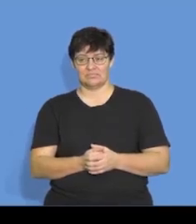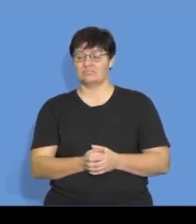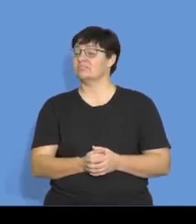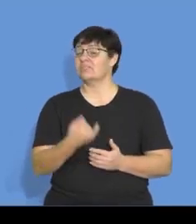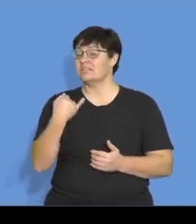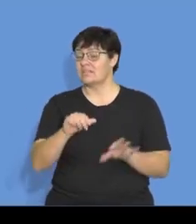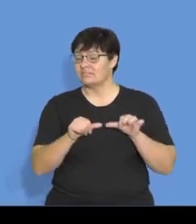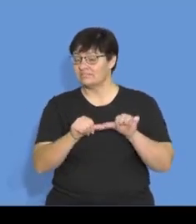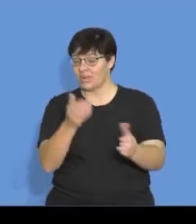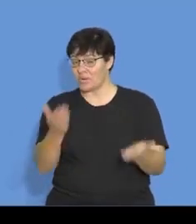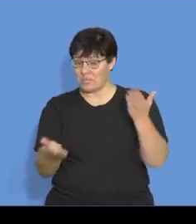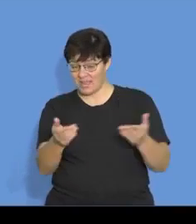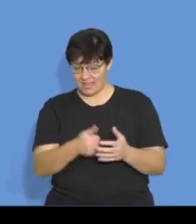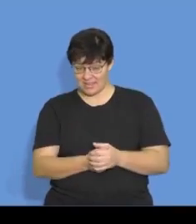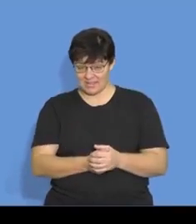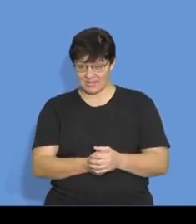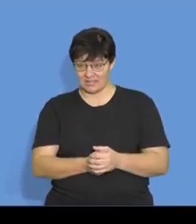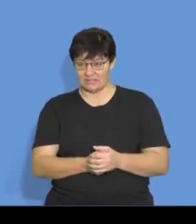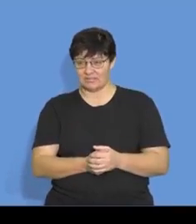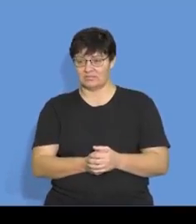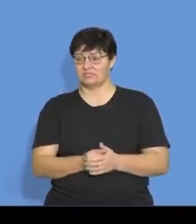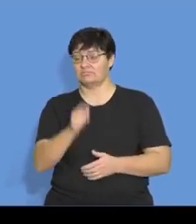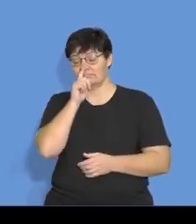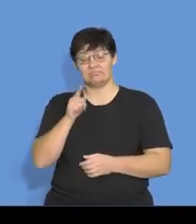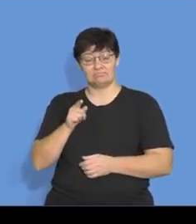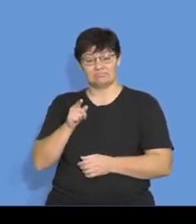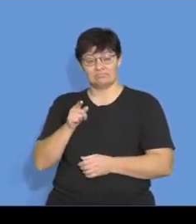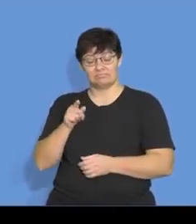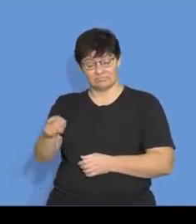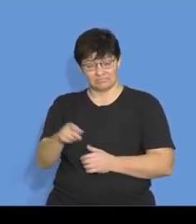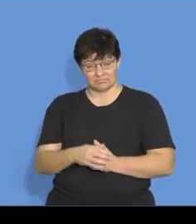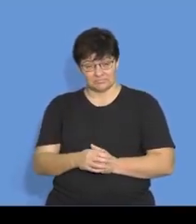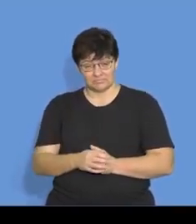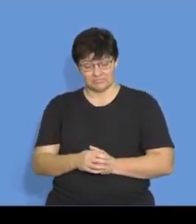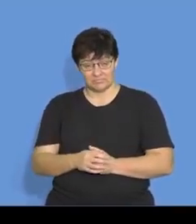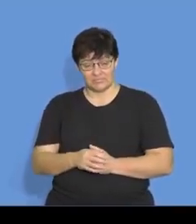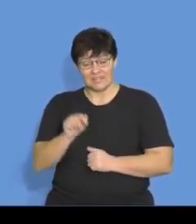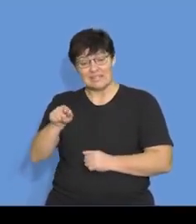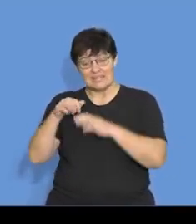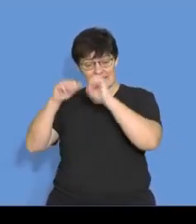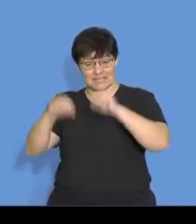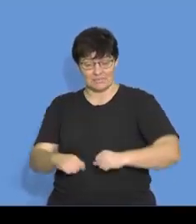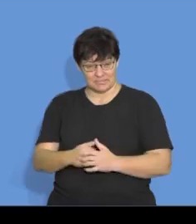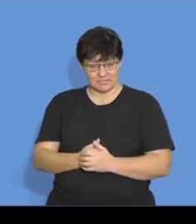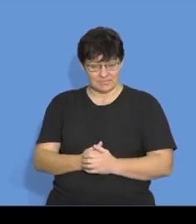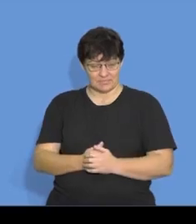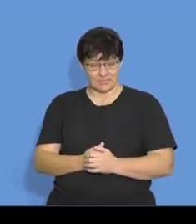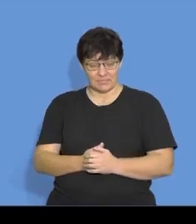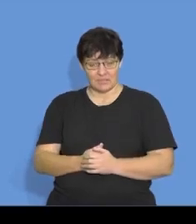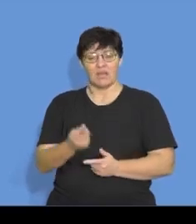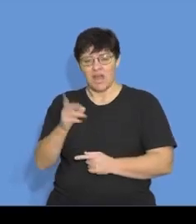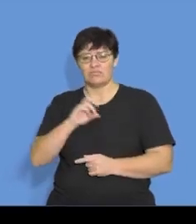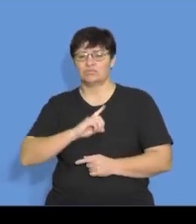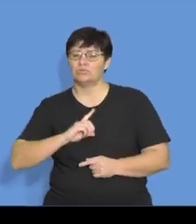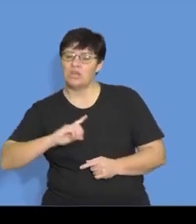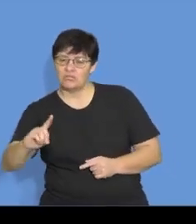Still busy with our comparisons? Let's go to periodic. In the periodic system, when you have